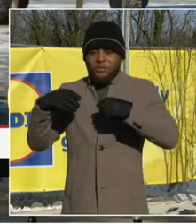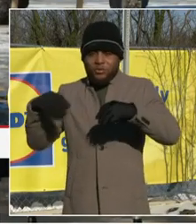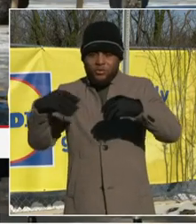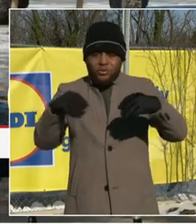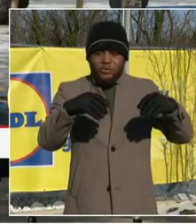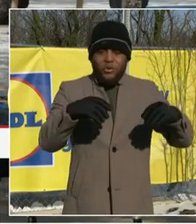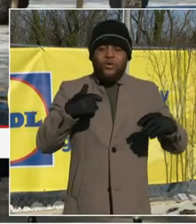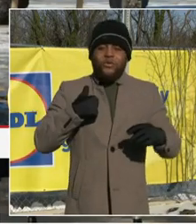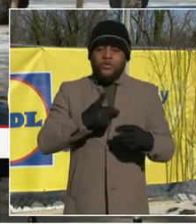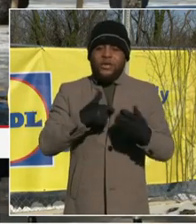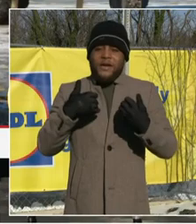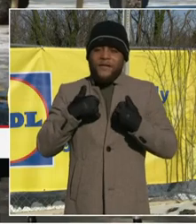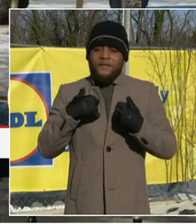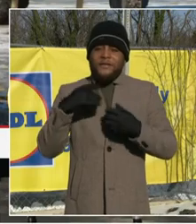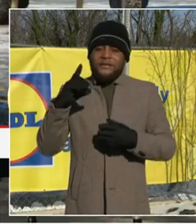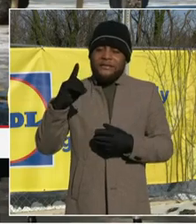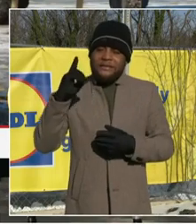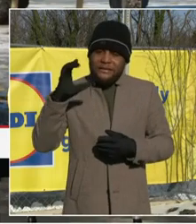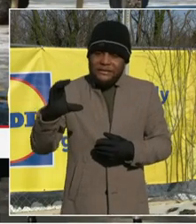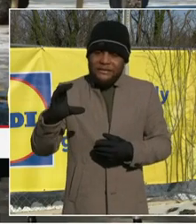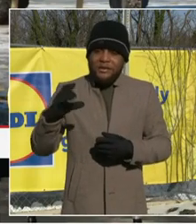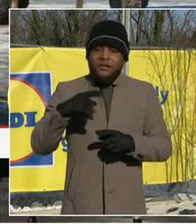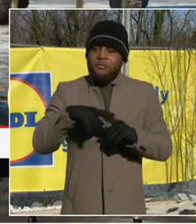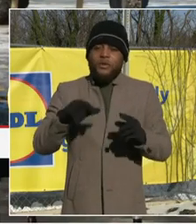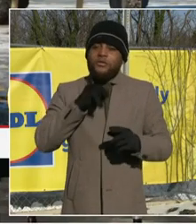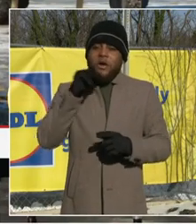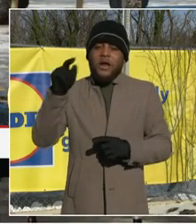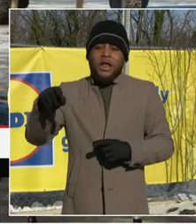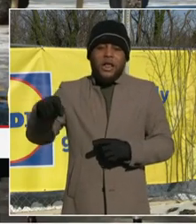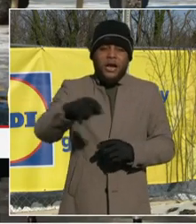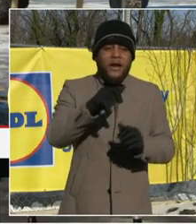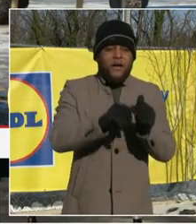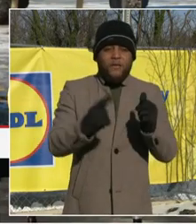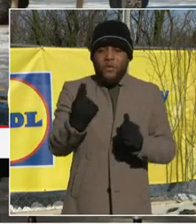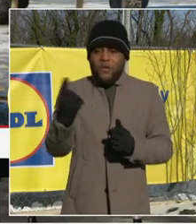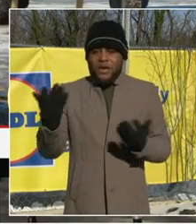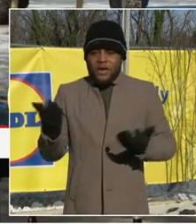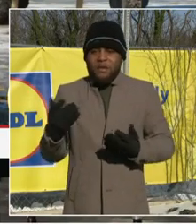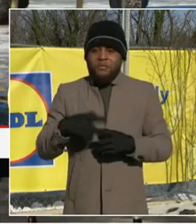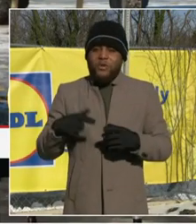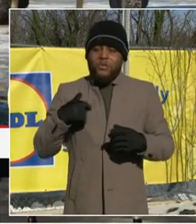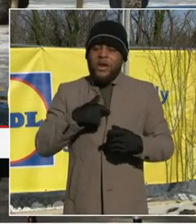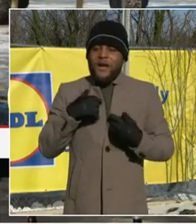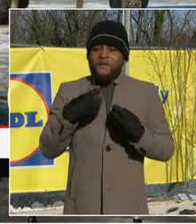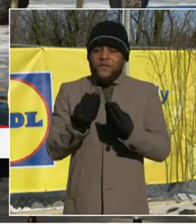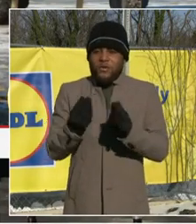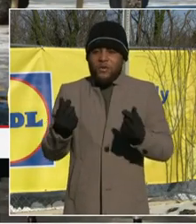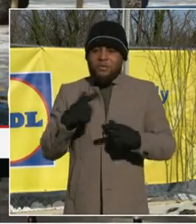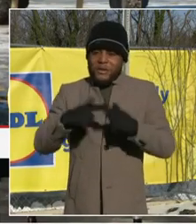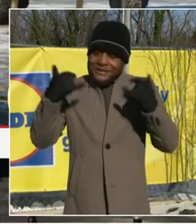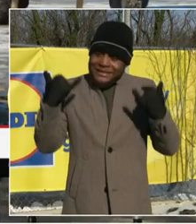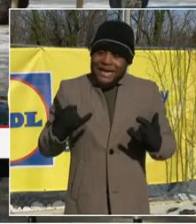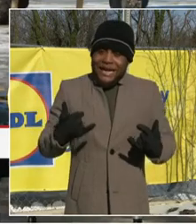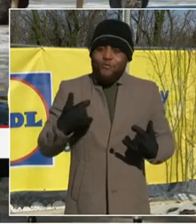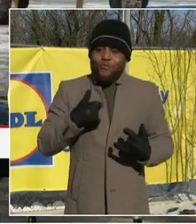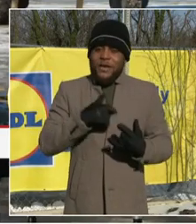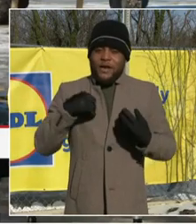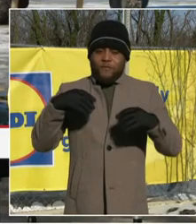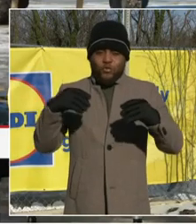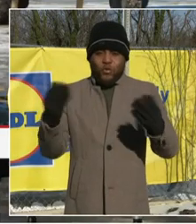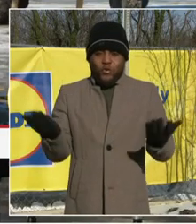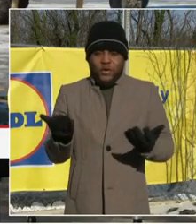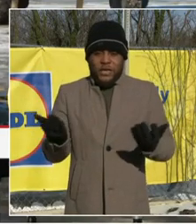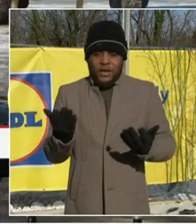them everywhere that we want. And now we're talking about having Lidl here in Ward 7, Starbucks here in Ward